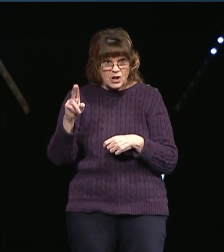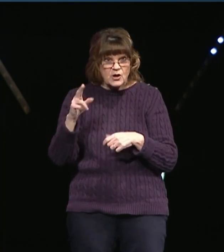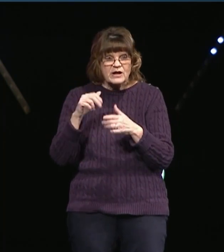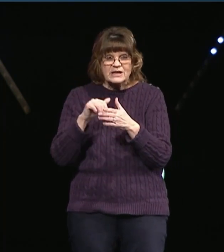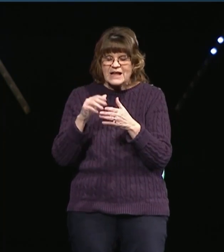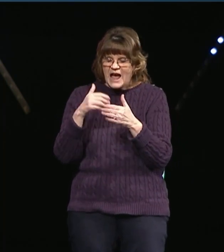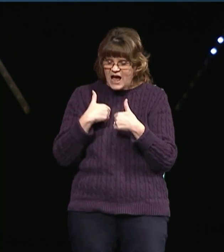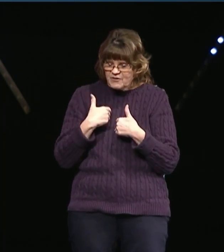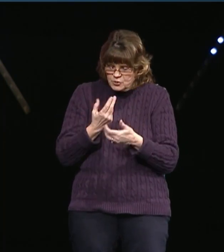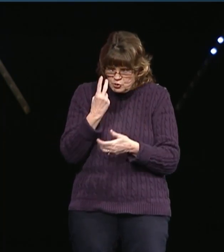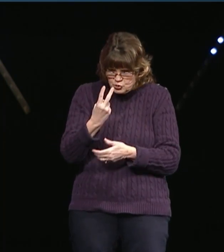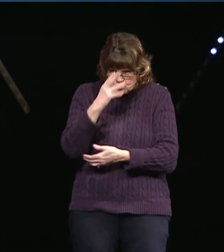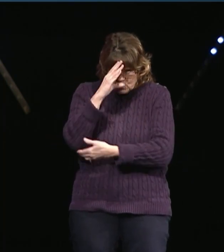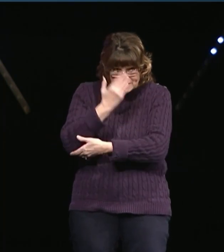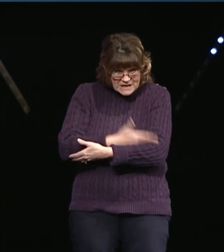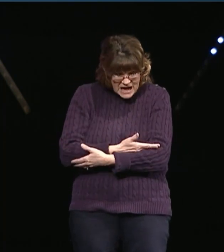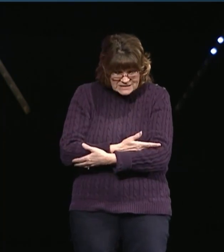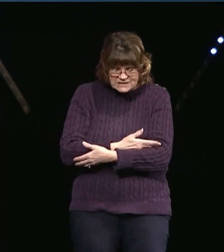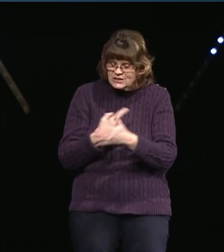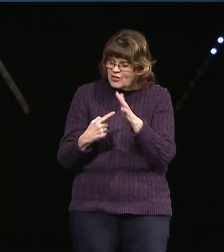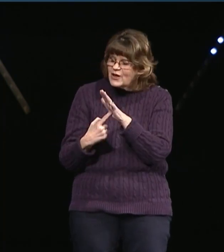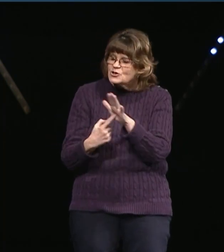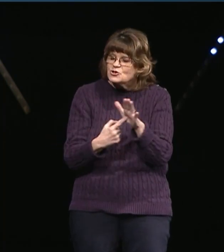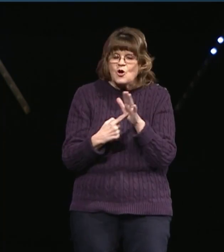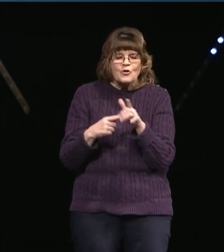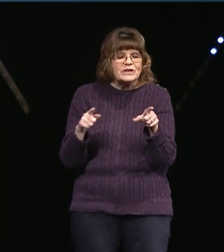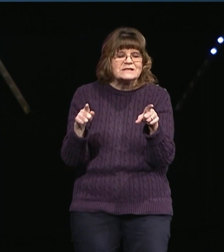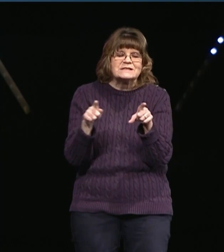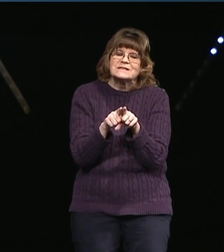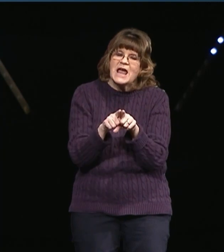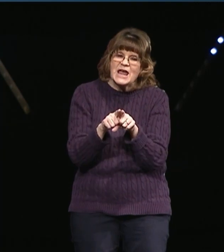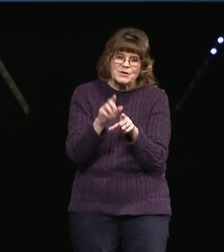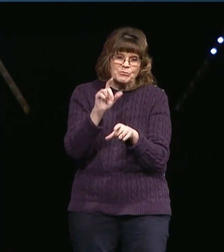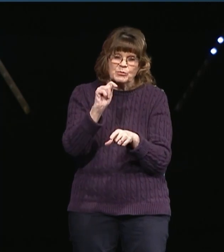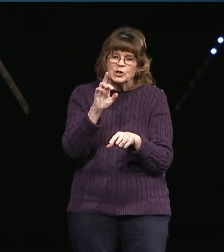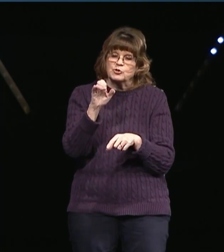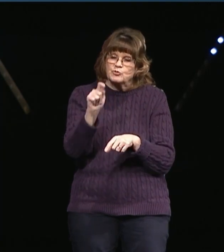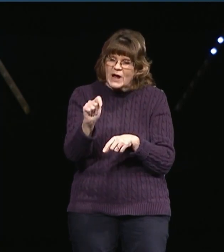fine sons that exhibit many of the same traits as their dad.